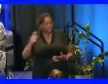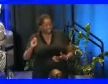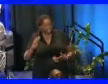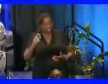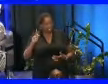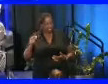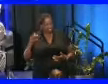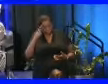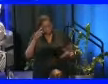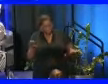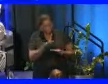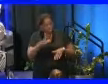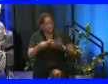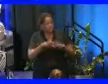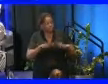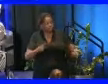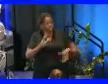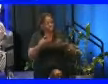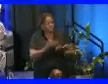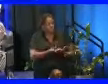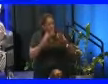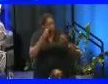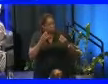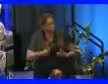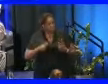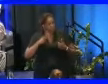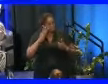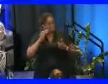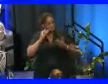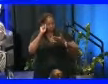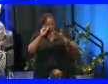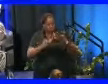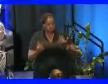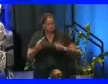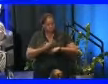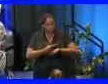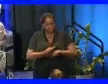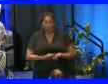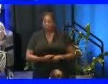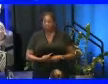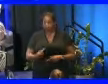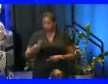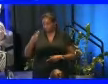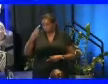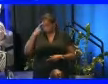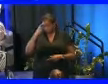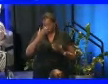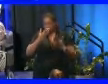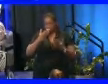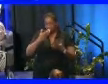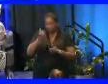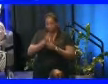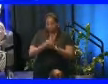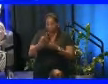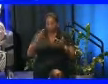And I want to thank all of our panelists for all of the insights and lived experiences that you shared with us today. I think everyone in this room